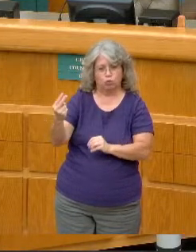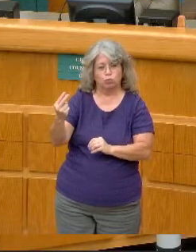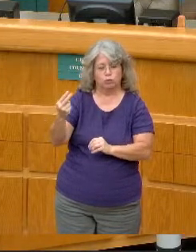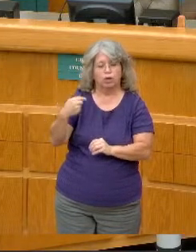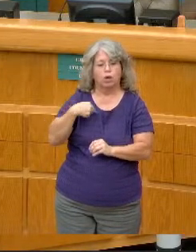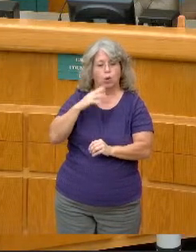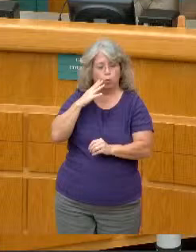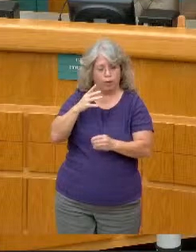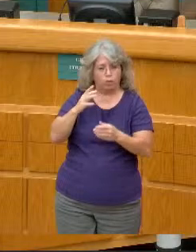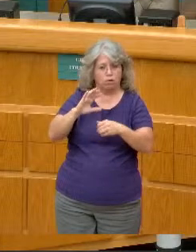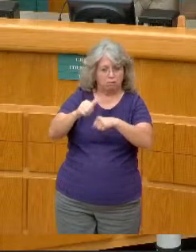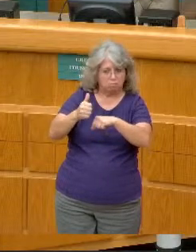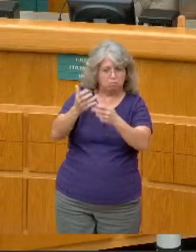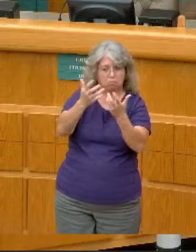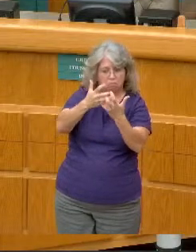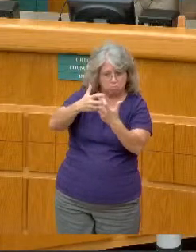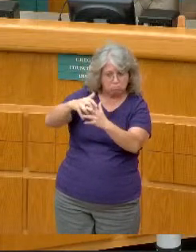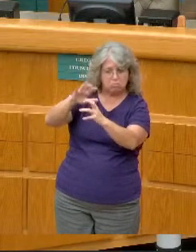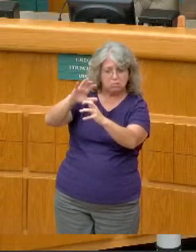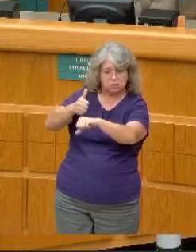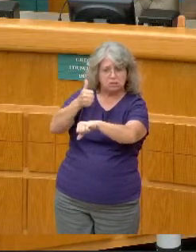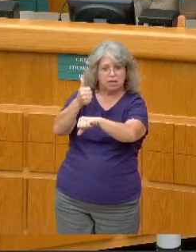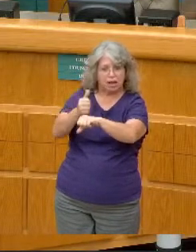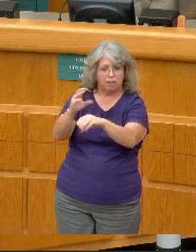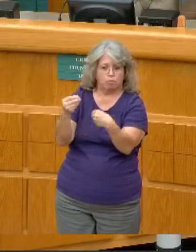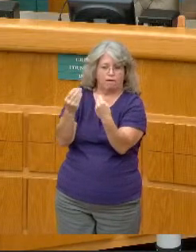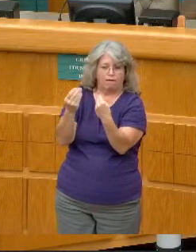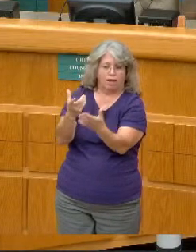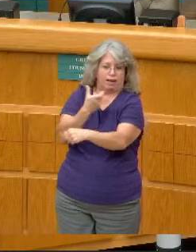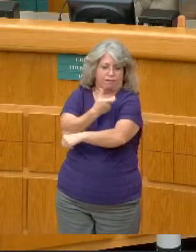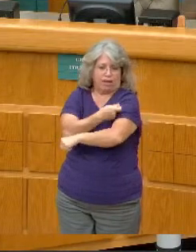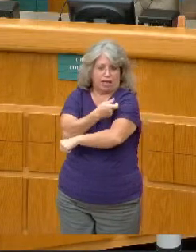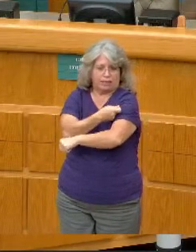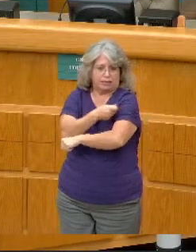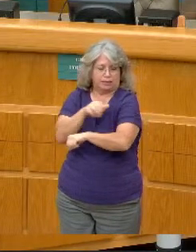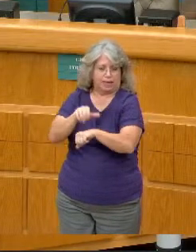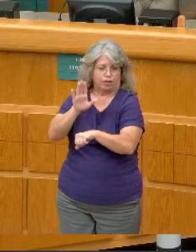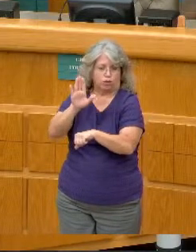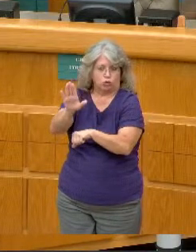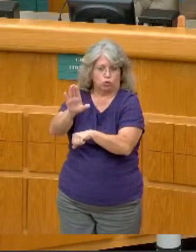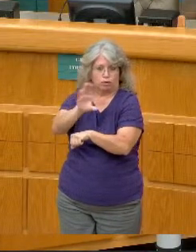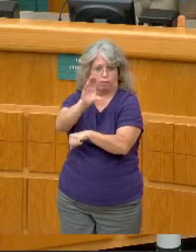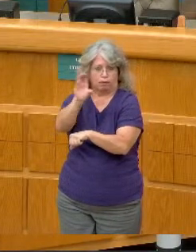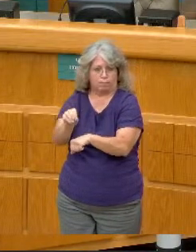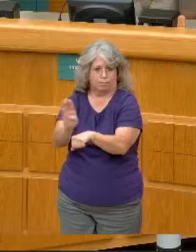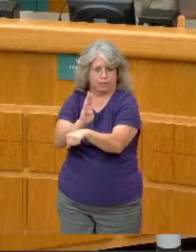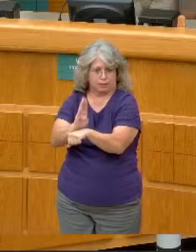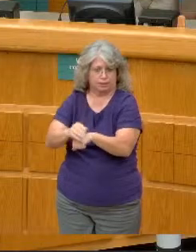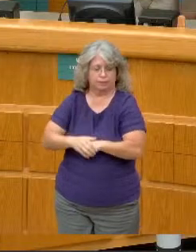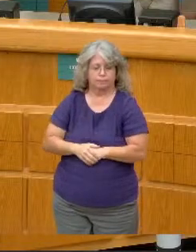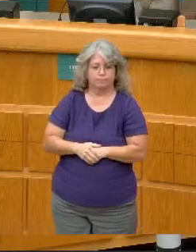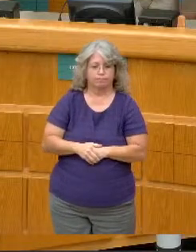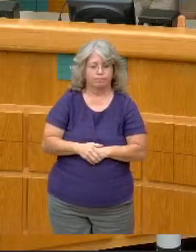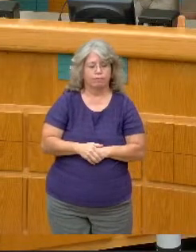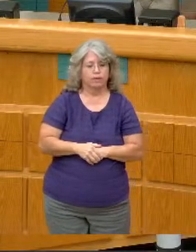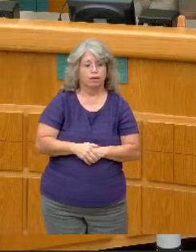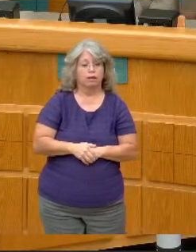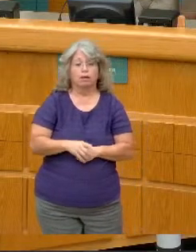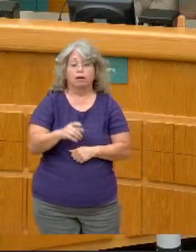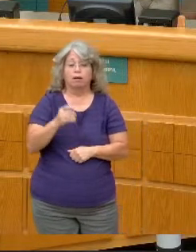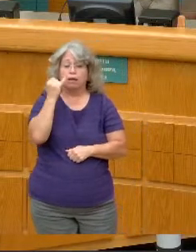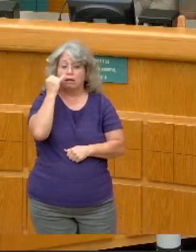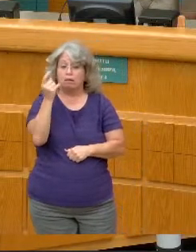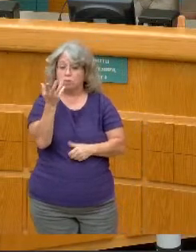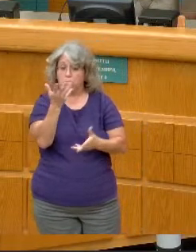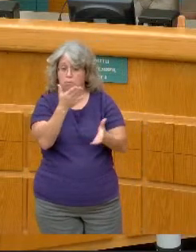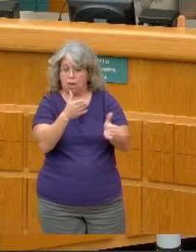361-826-7200, option 2, and we will work with you to get the vaccines to your site. For